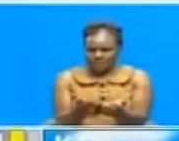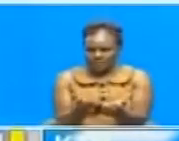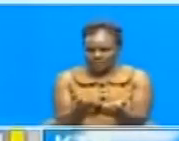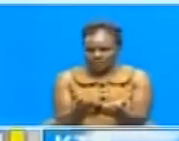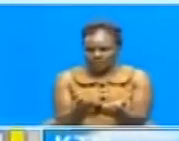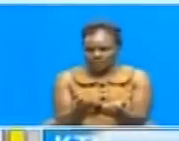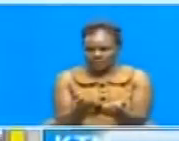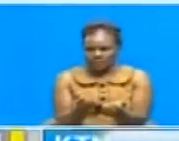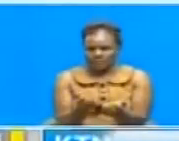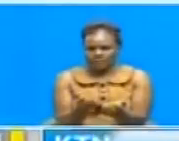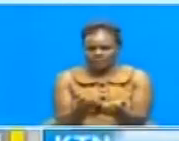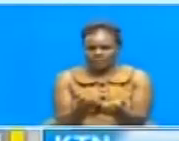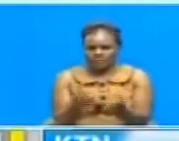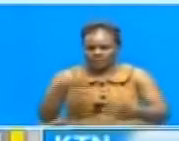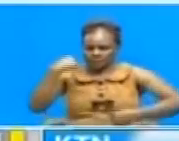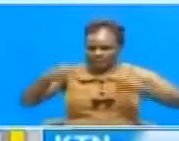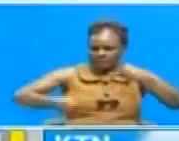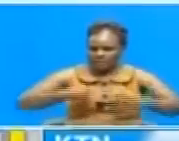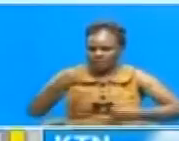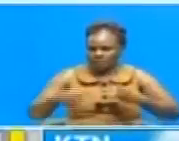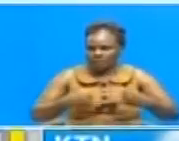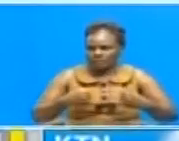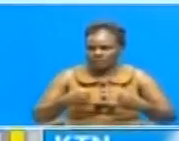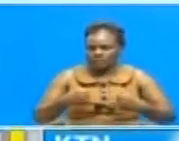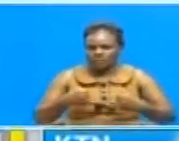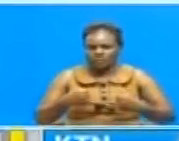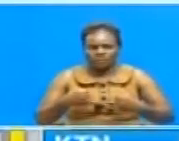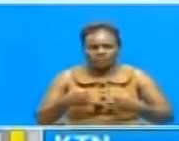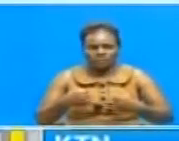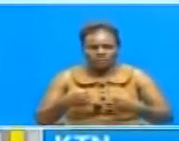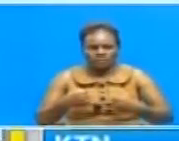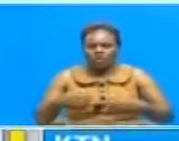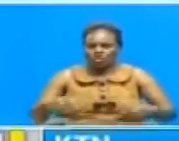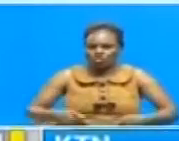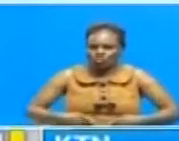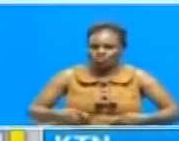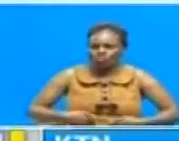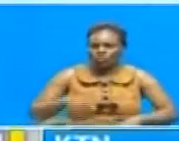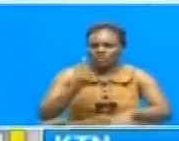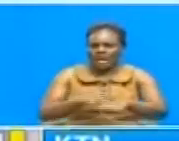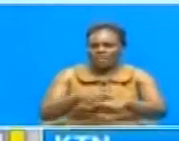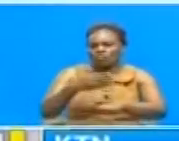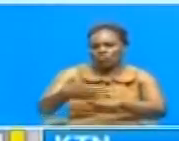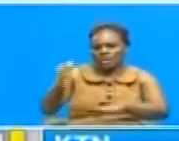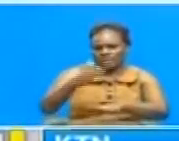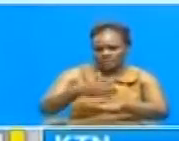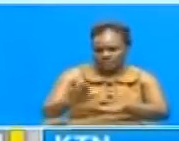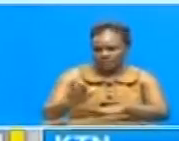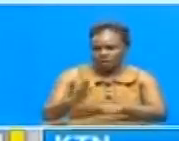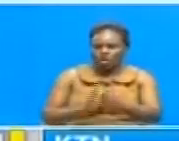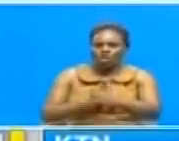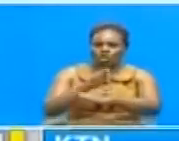preoccupation, entertainment, takes you the time, you the energy, you the entertainment,